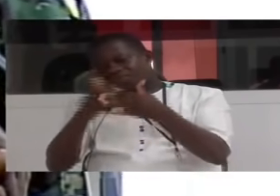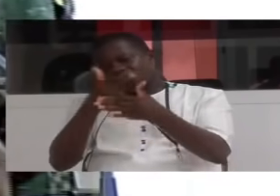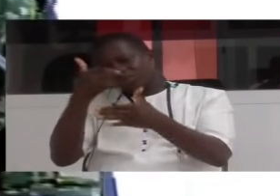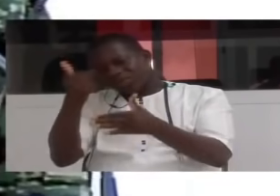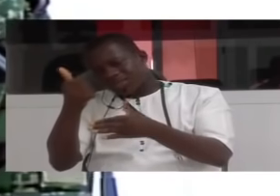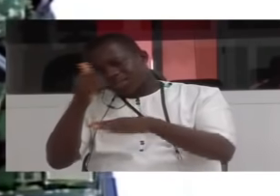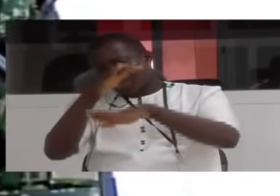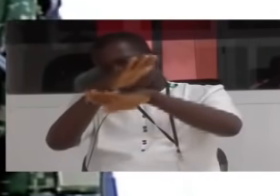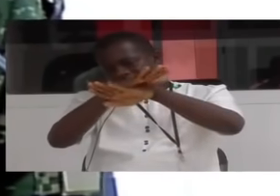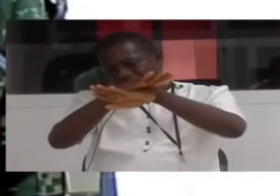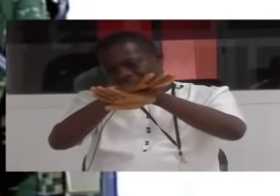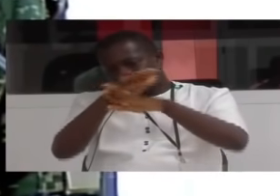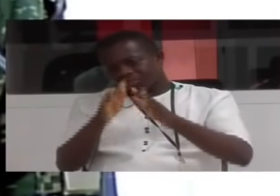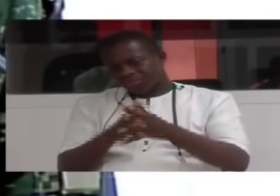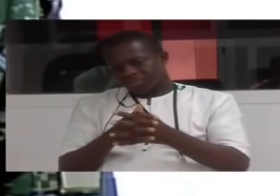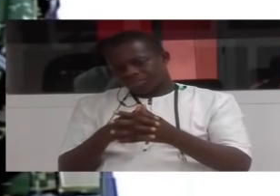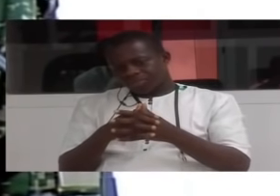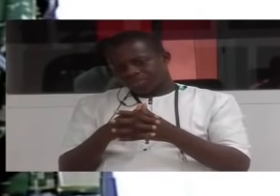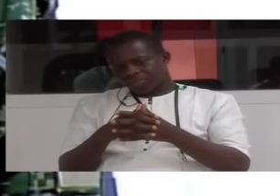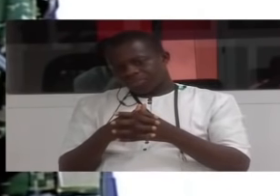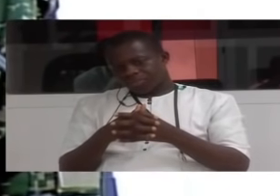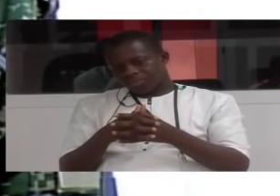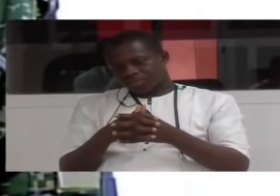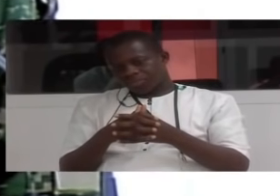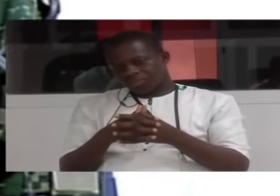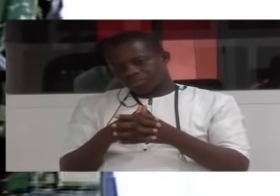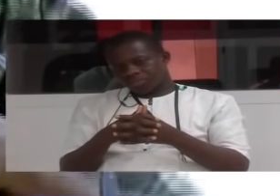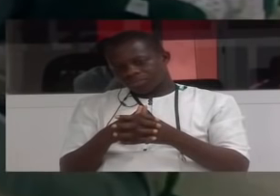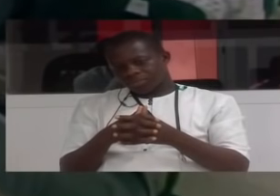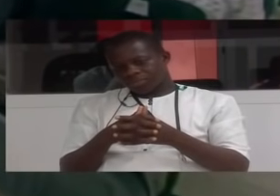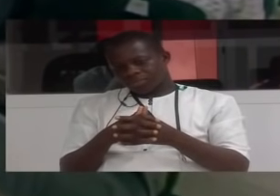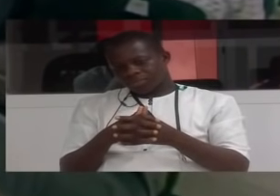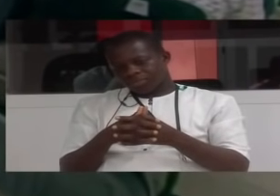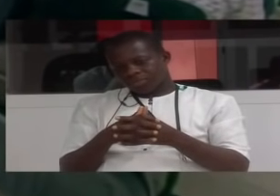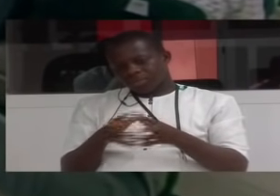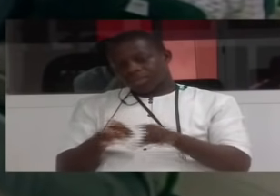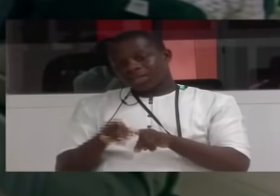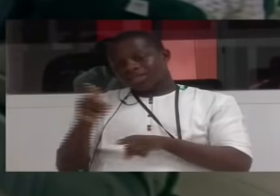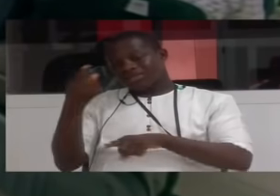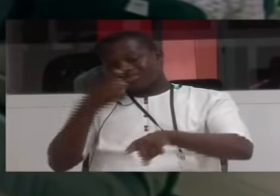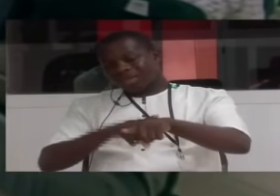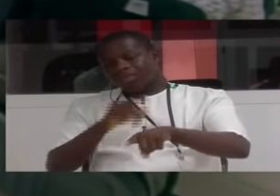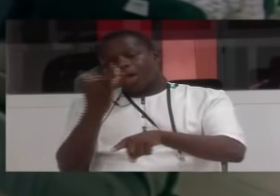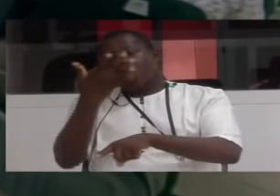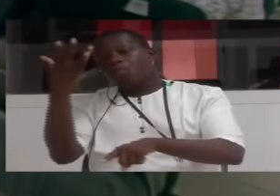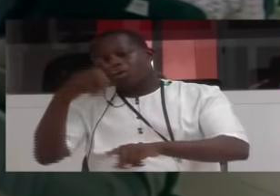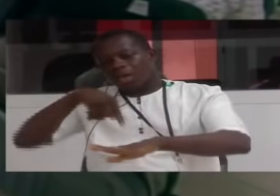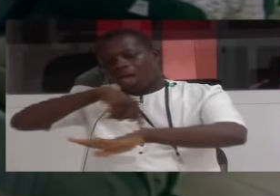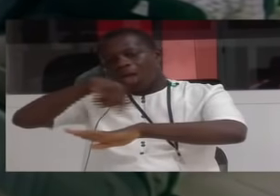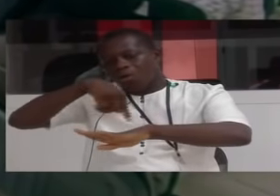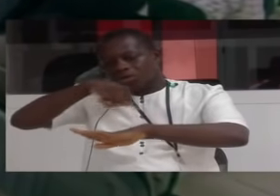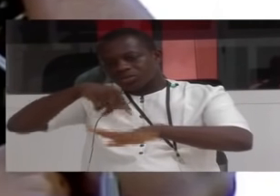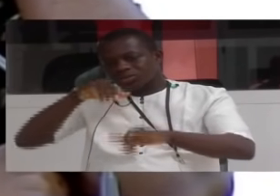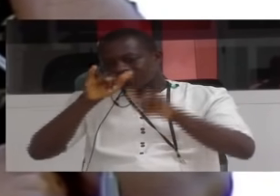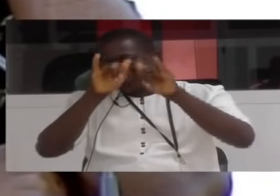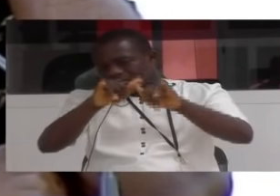ci ngon. We were there up to around 5 up to 6 in the evening. At this time how many hours did you spend there waiting?